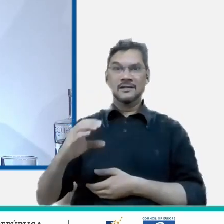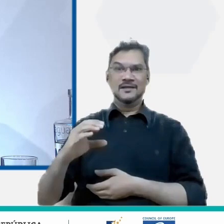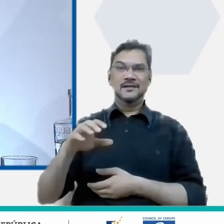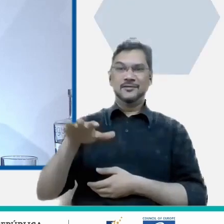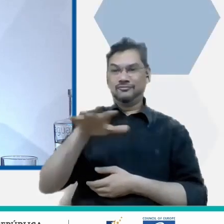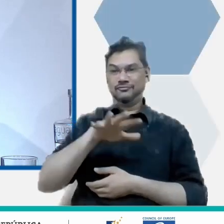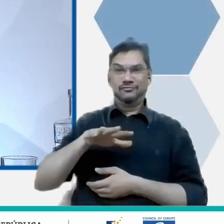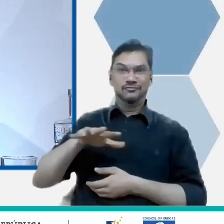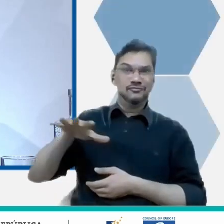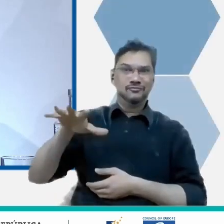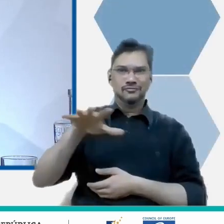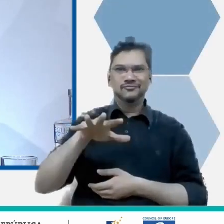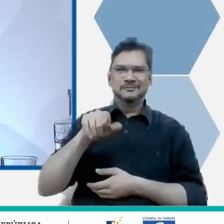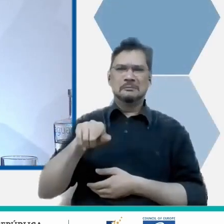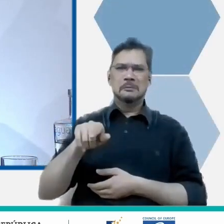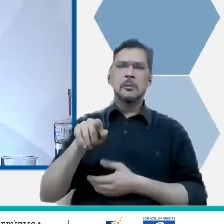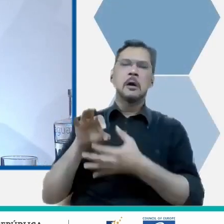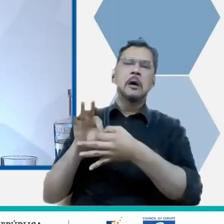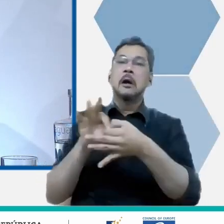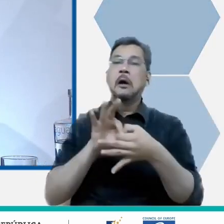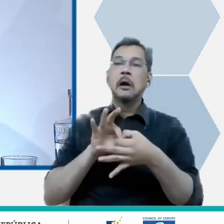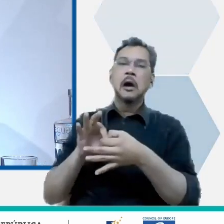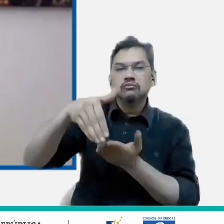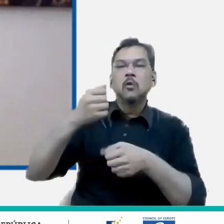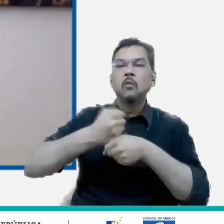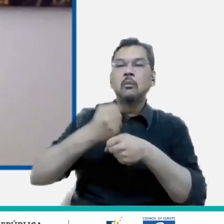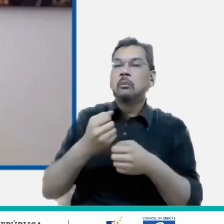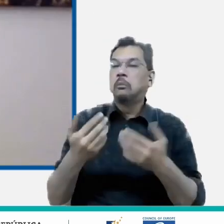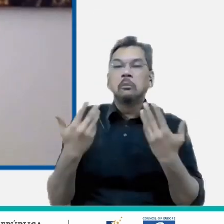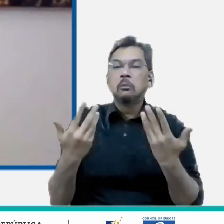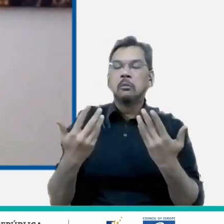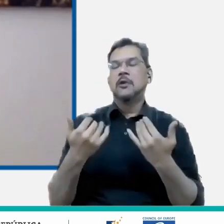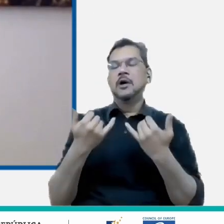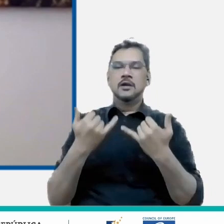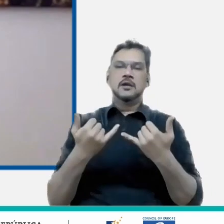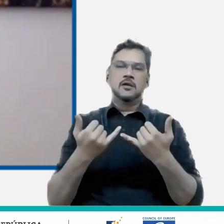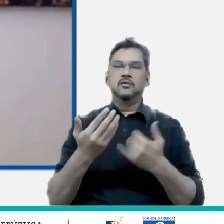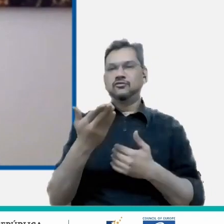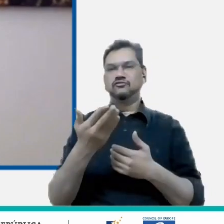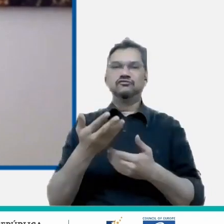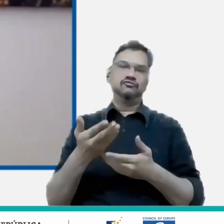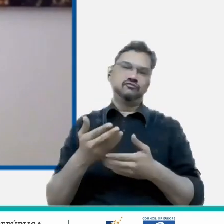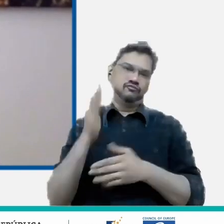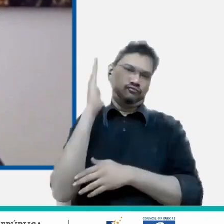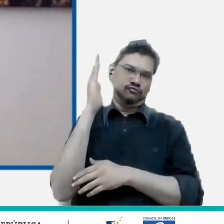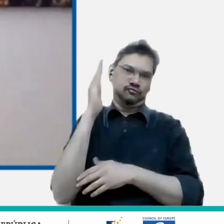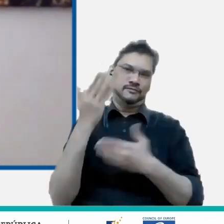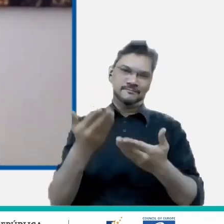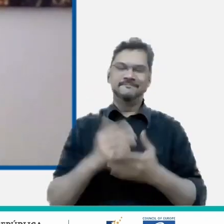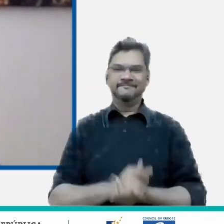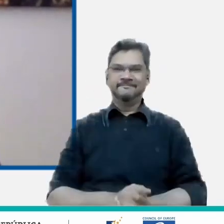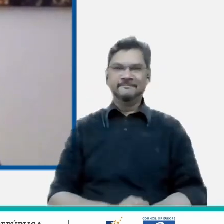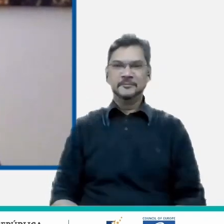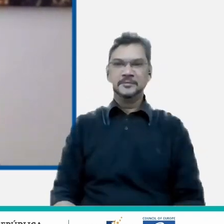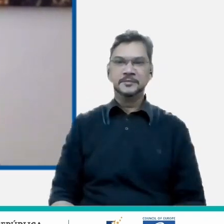if possible, intervention. Mr. Poznanski, the floor is yours. Thank you, Octavian, and thank you, Office, for